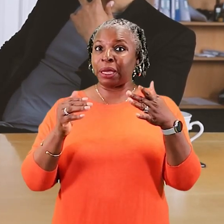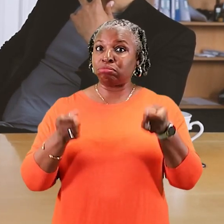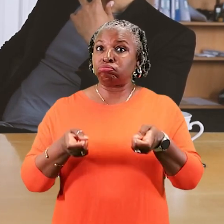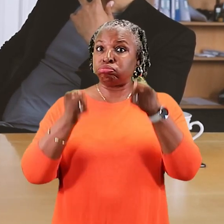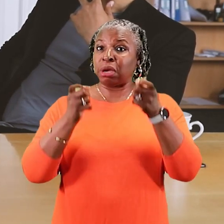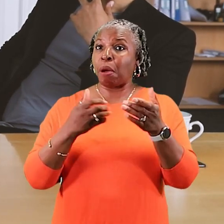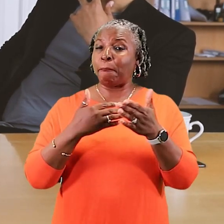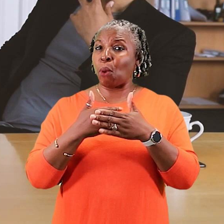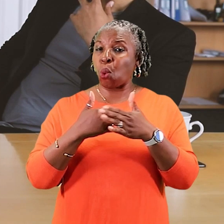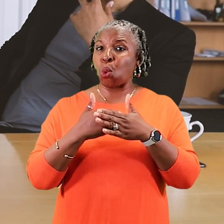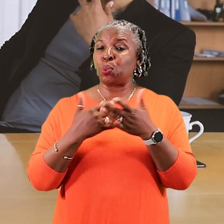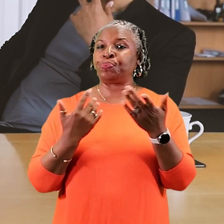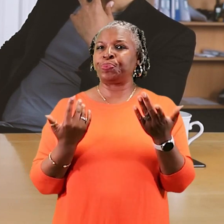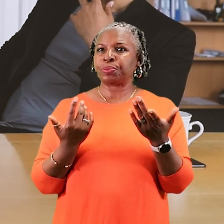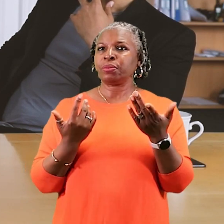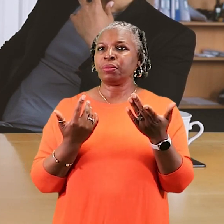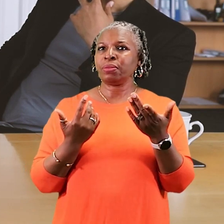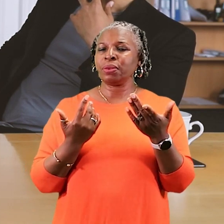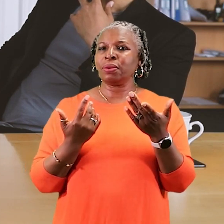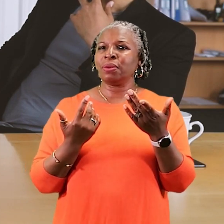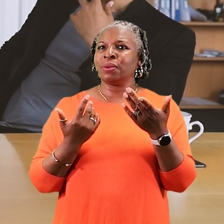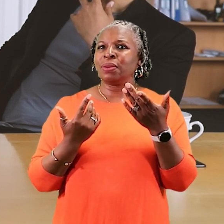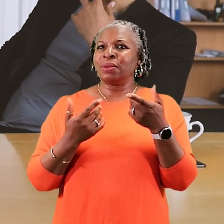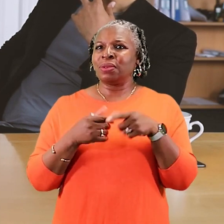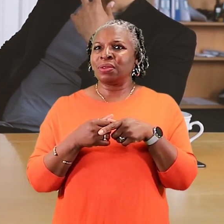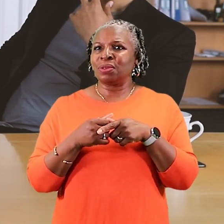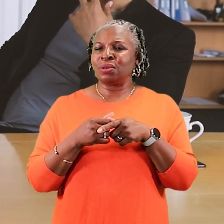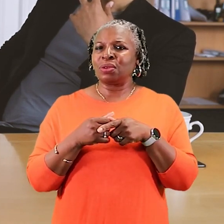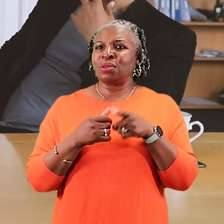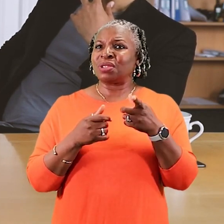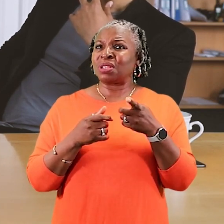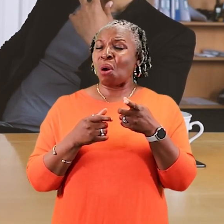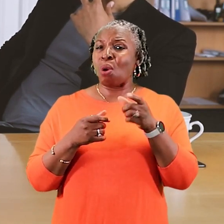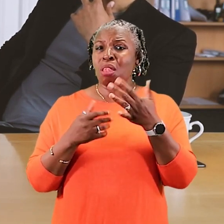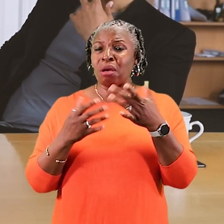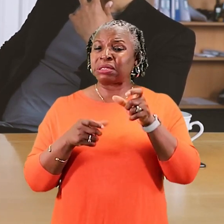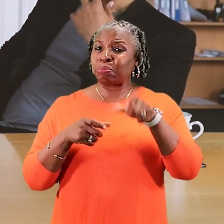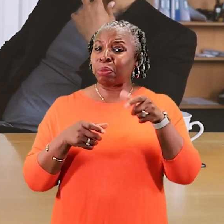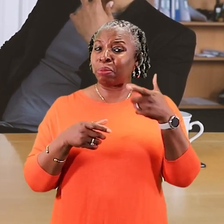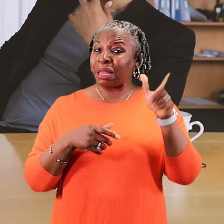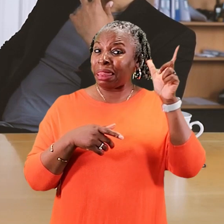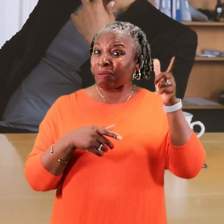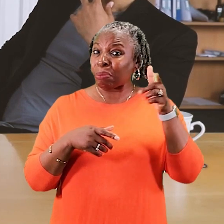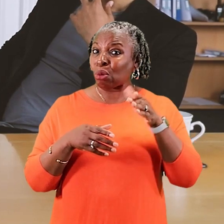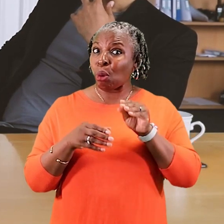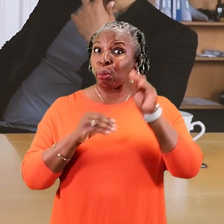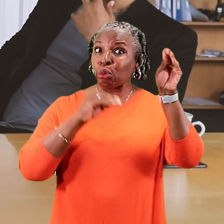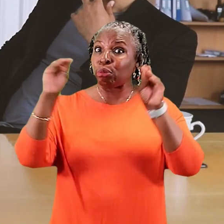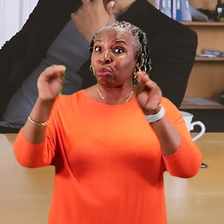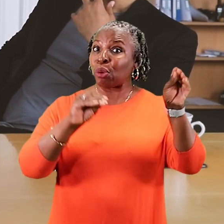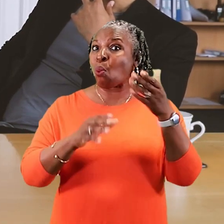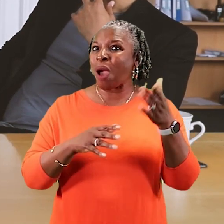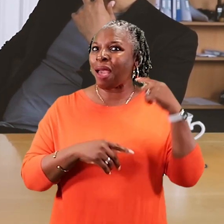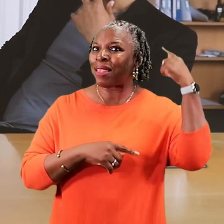London yesterday who said that they've employed someone from Liverpool and they would have to normally make them move down to London, but they don't have